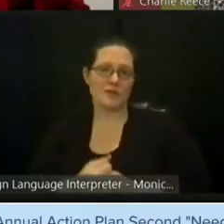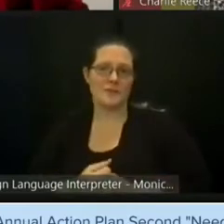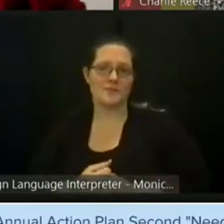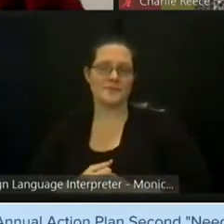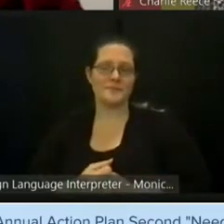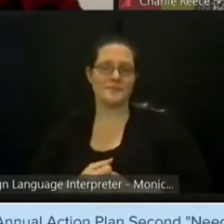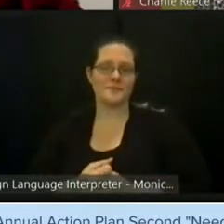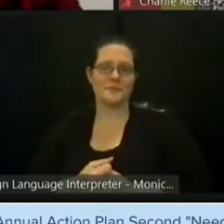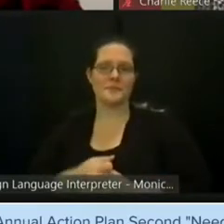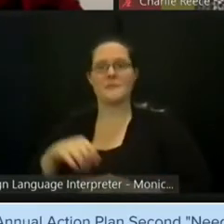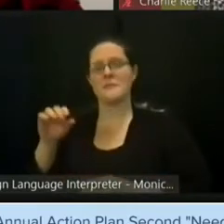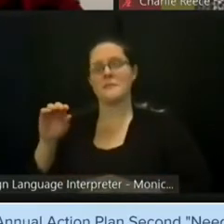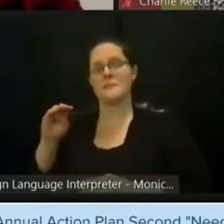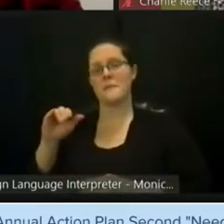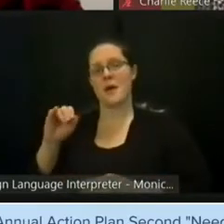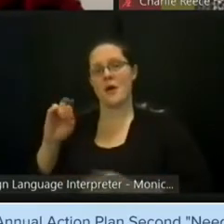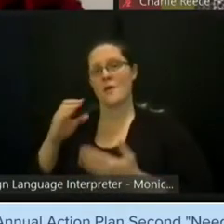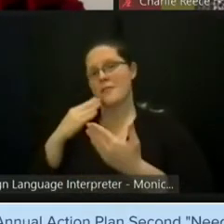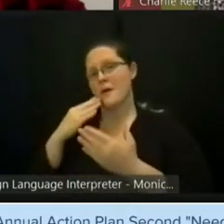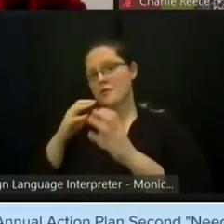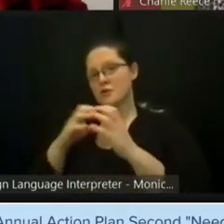Thank you very much, Ms. Seibel.